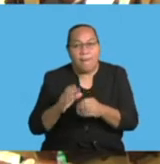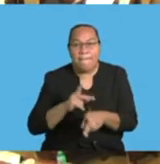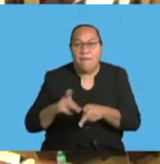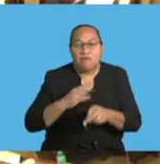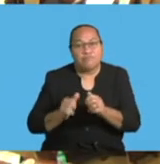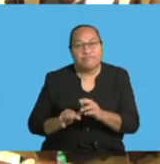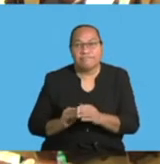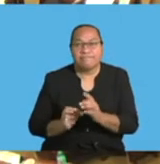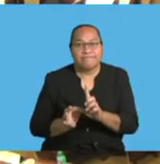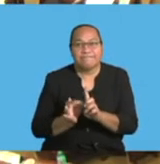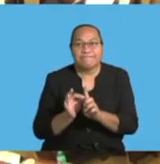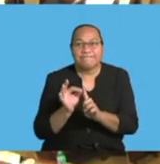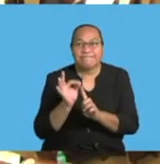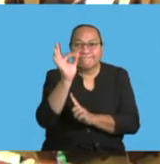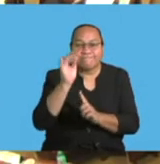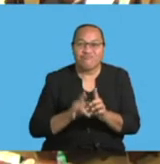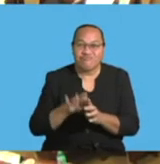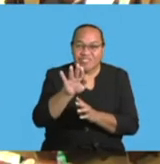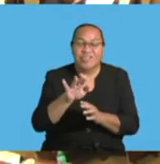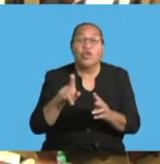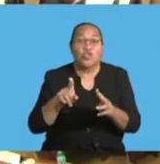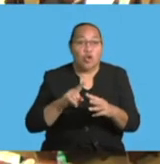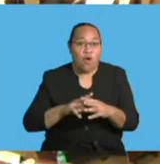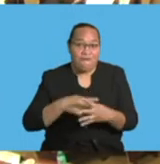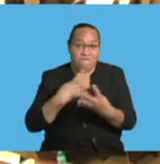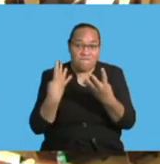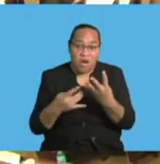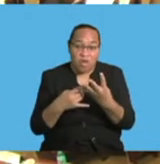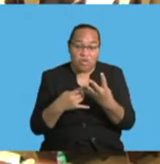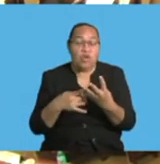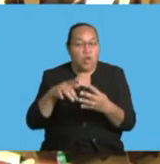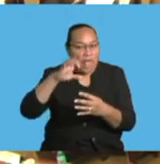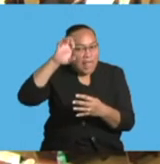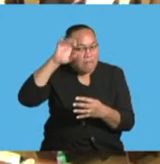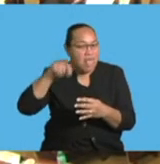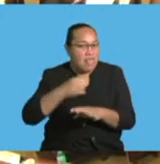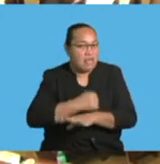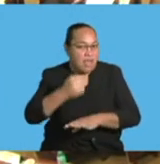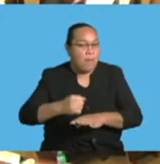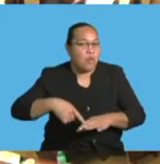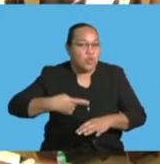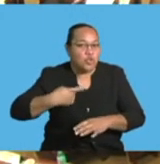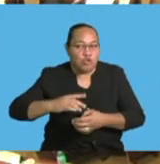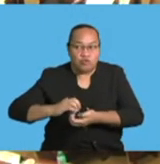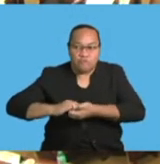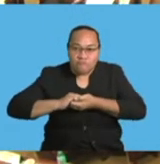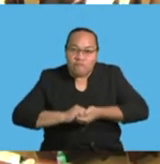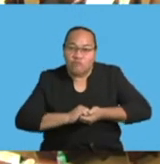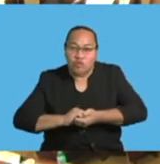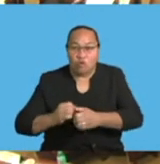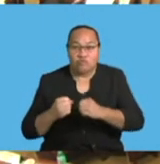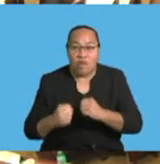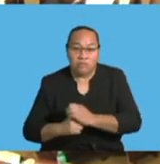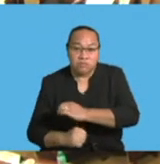4, quote, "We expect net government debt to be stable as the government begins to consolidate its fiscal